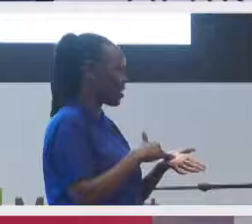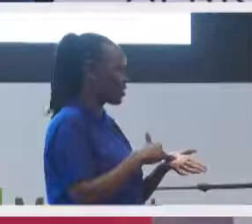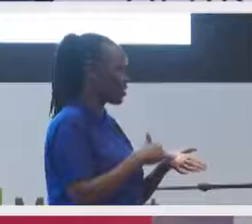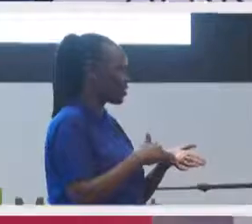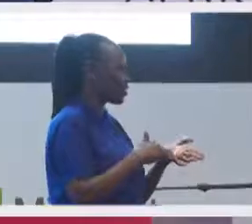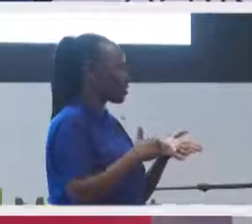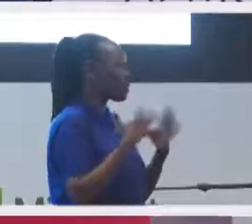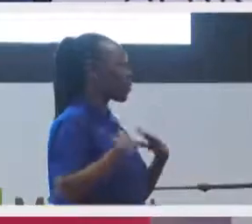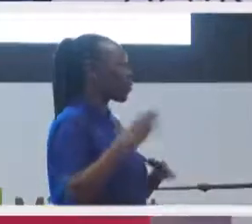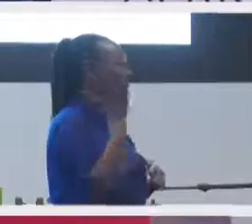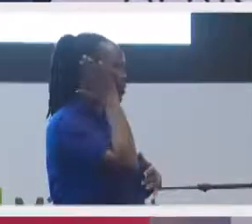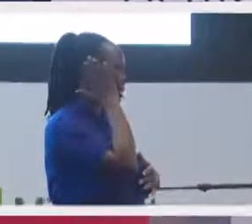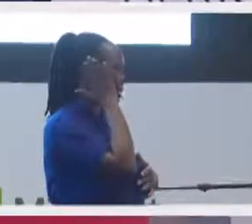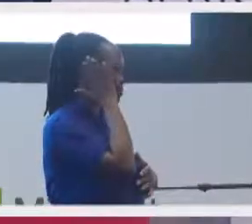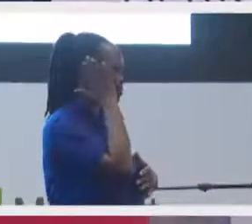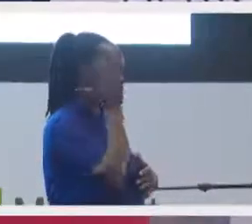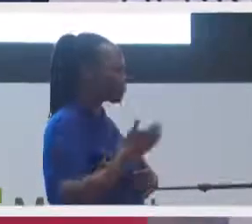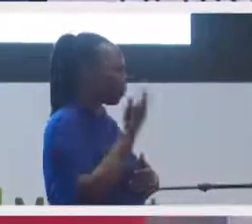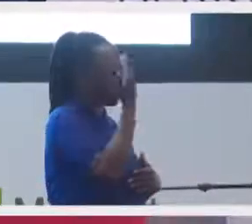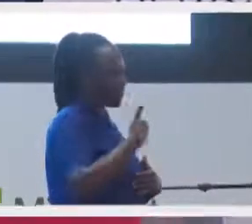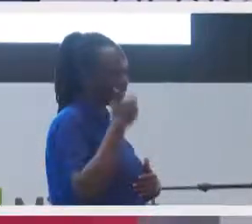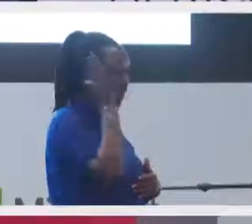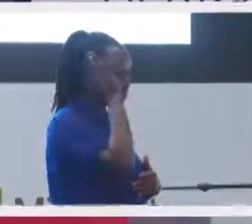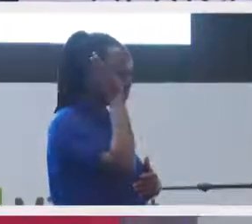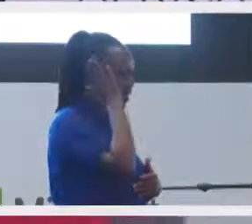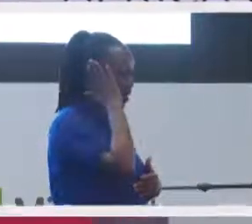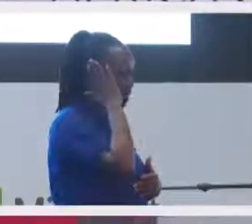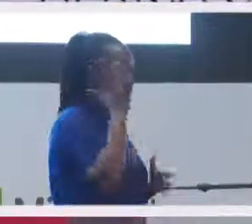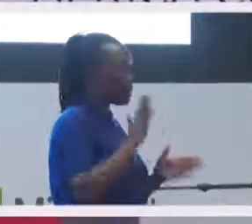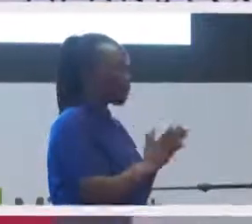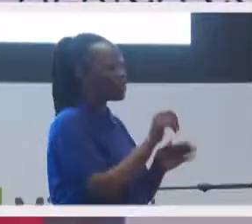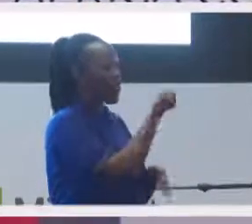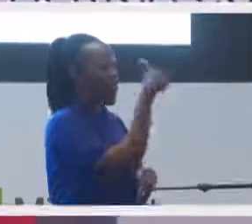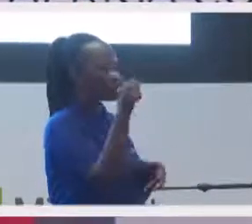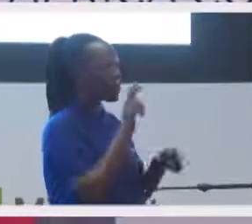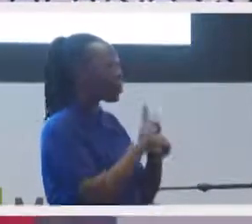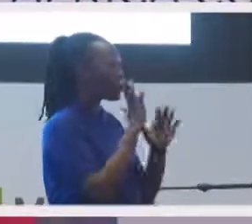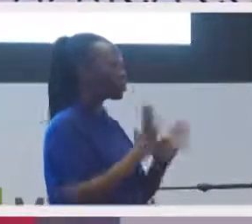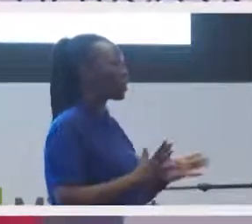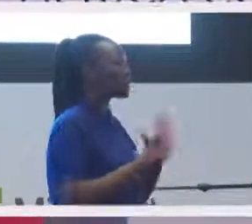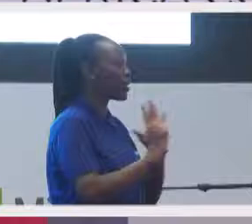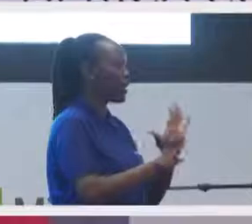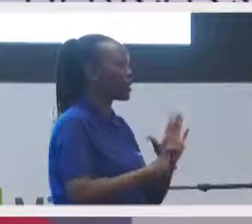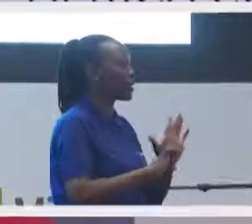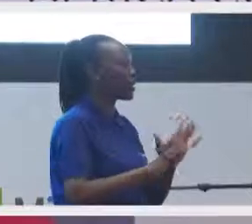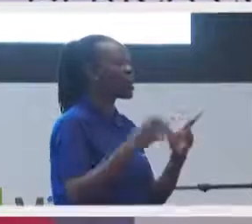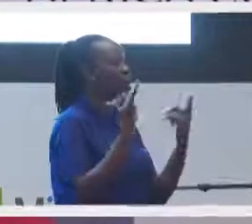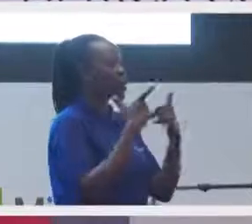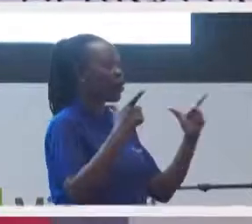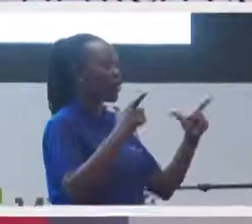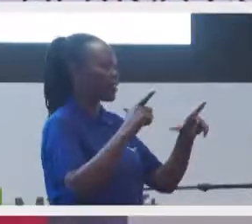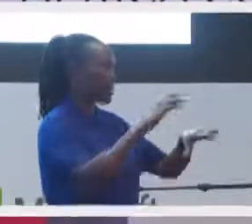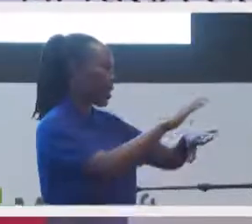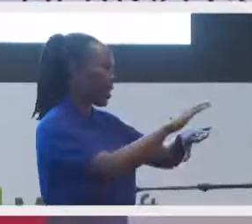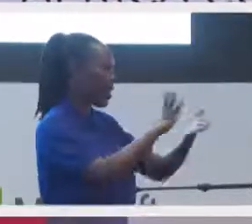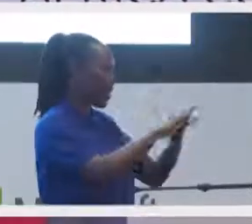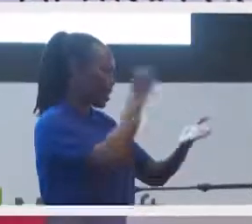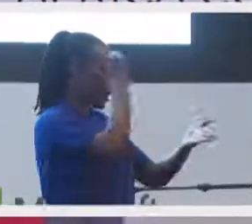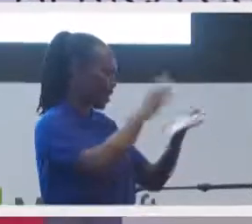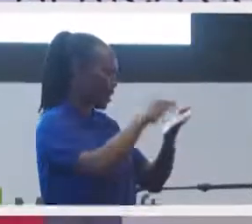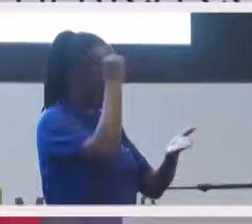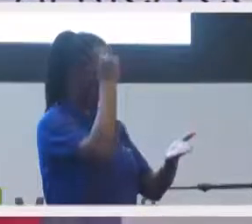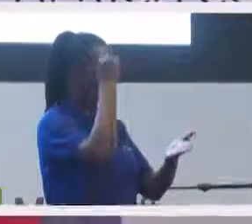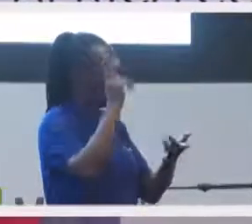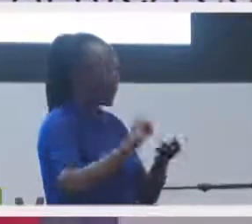hard of hearing, deaf users, but also other users like language learners by